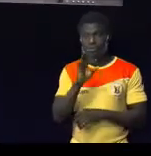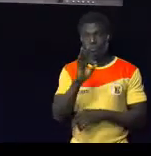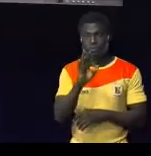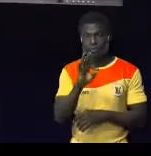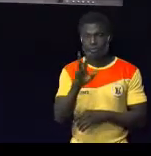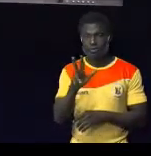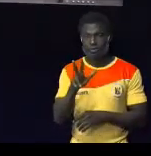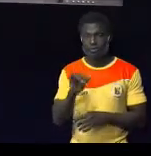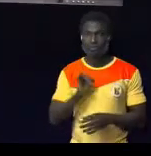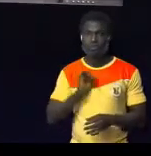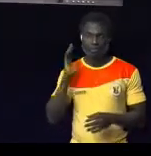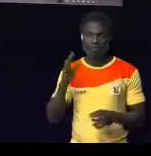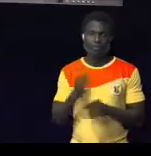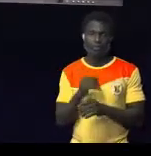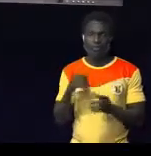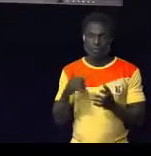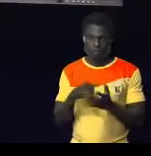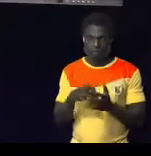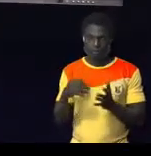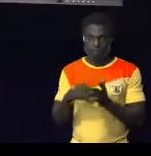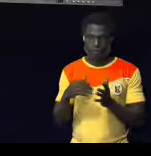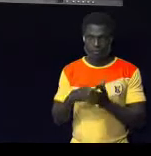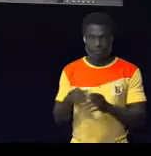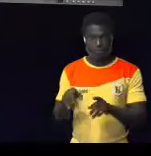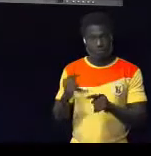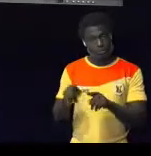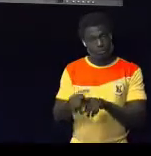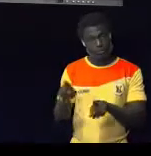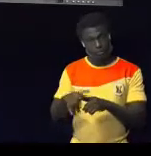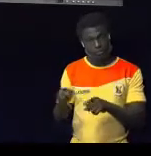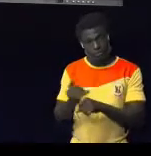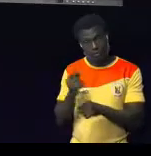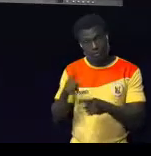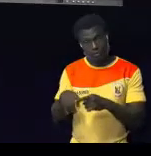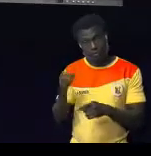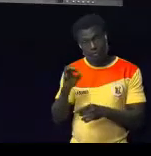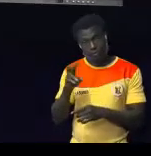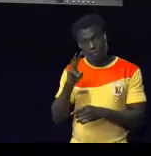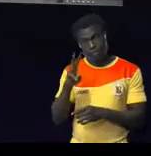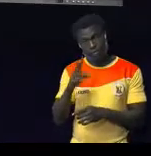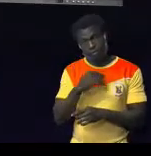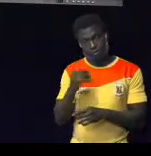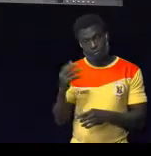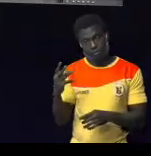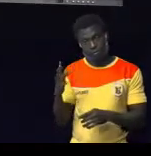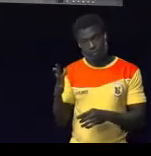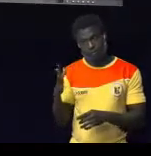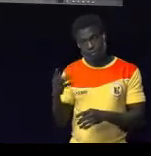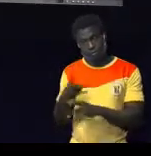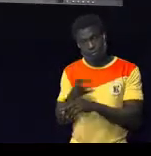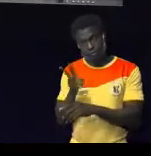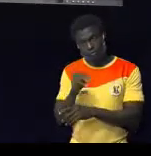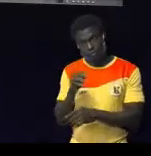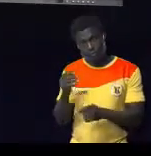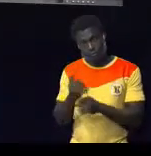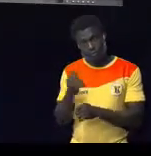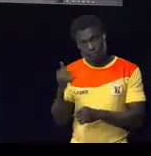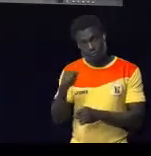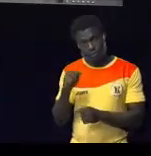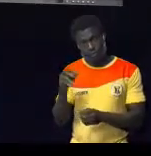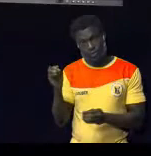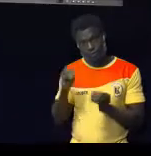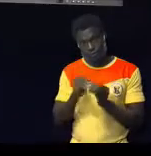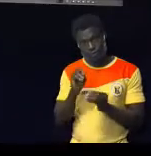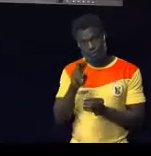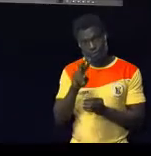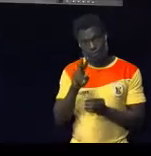93. I'll take that again. The difference is to get to 100, 2 and 5. So multiply 2 and 5, you get 10. Then add 2 and 5,